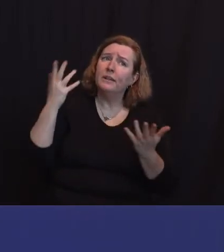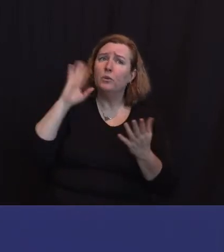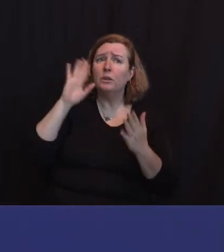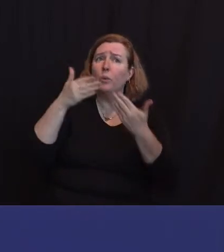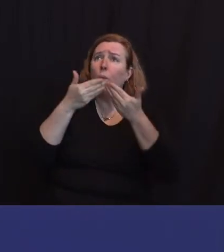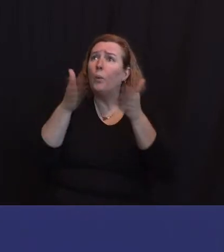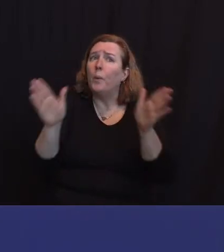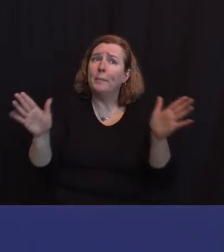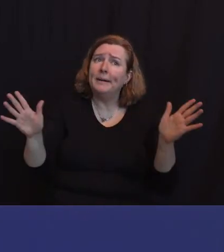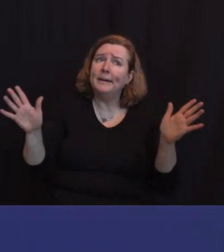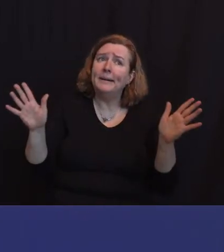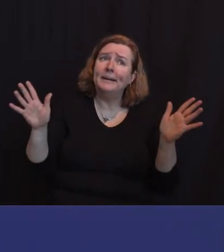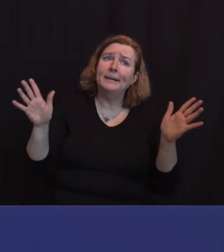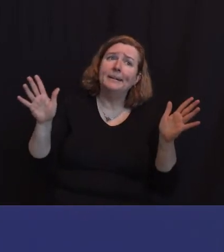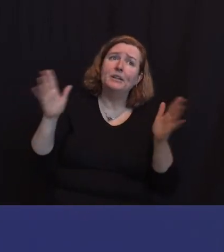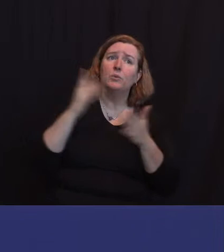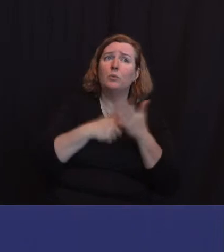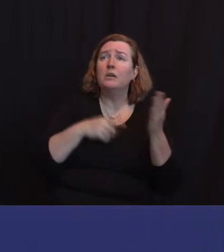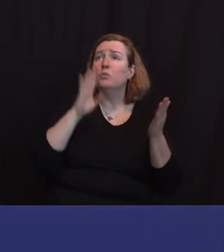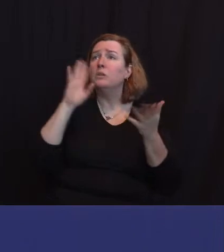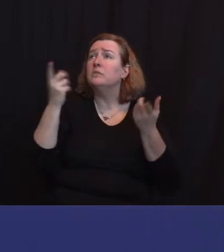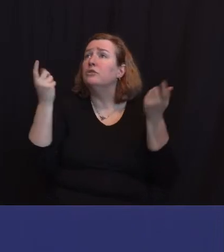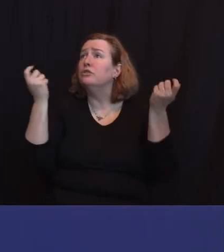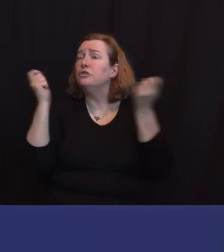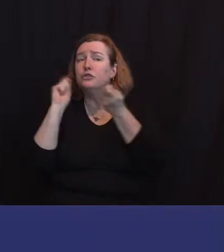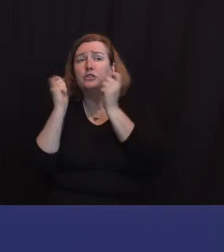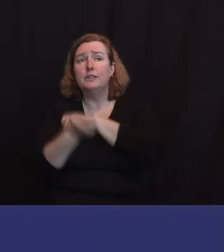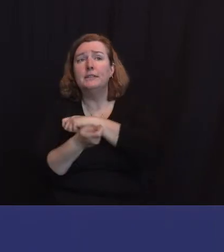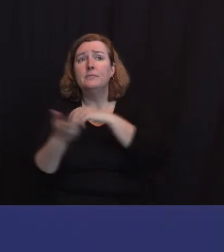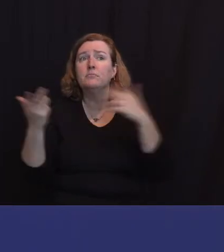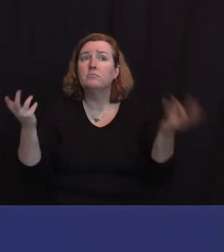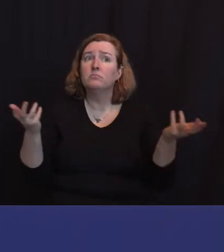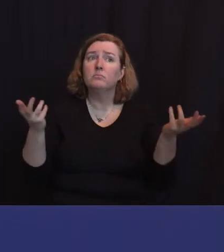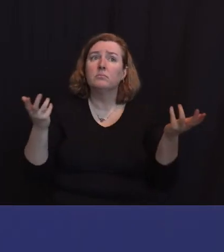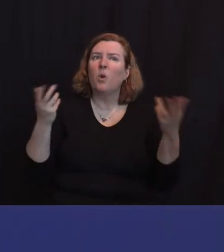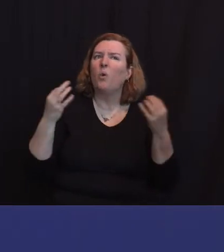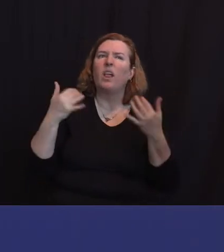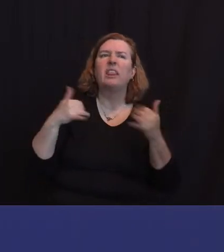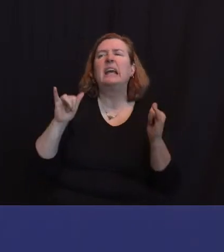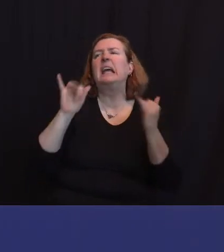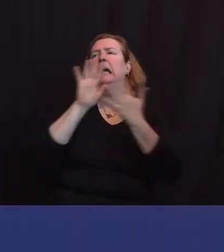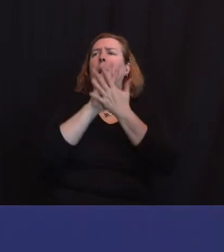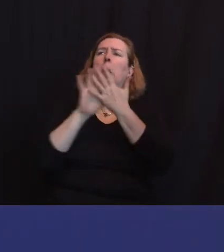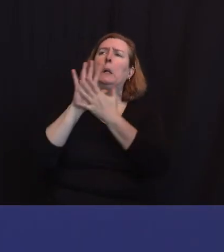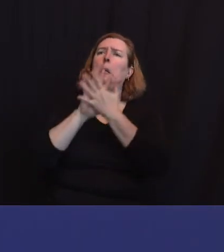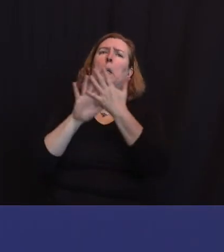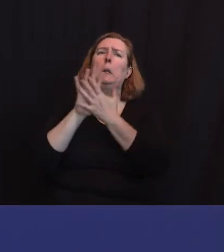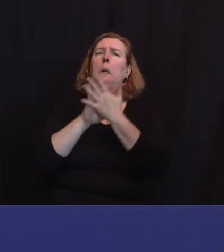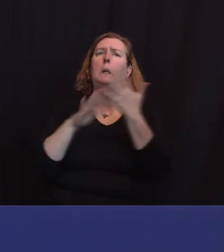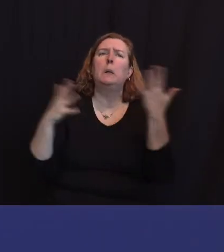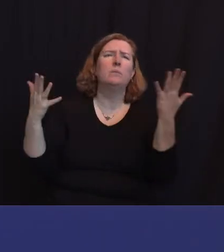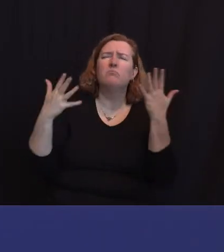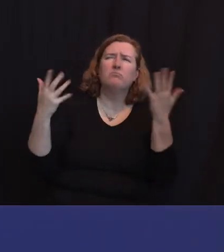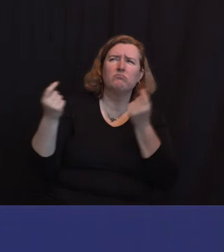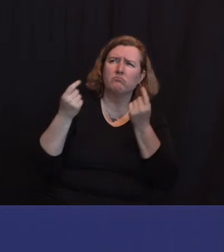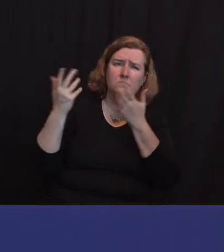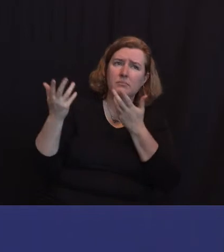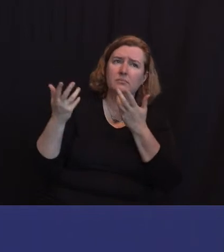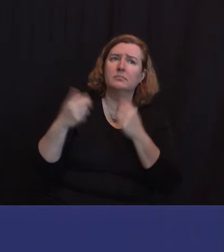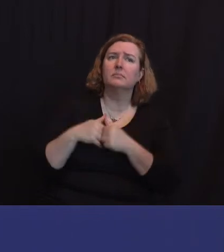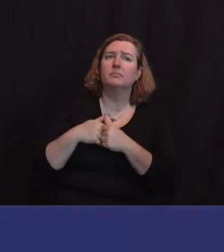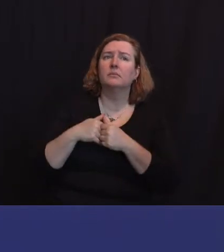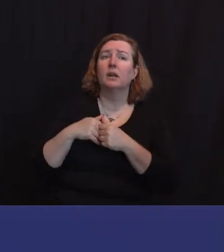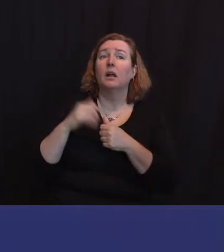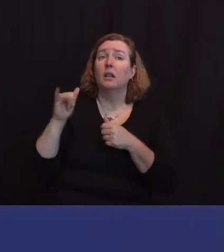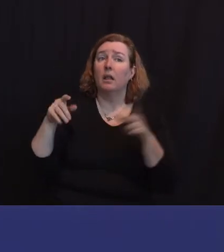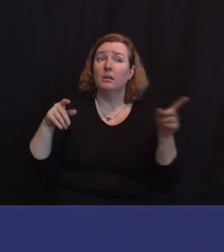think will be changed around Memorial Day? Or is it sort of just a hazy, different reality? And lastly for you, but I'd also like to ask Dr. Bresnitz